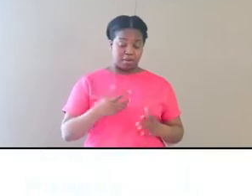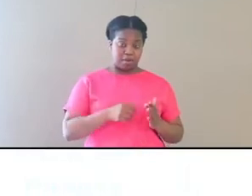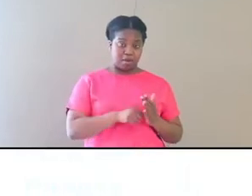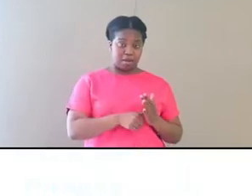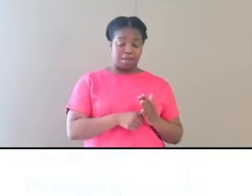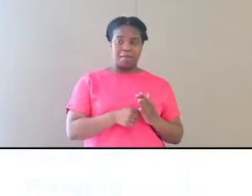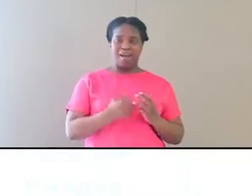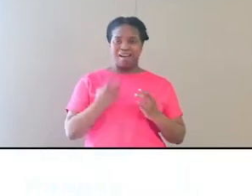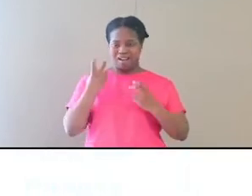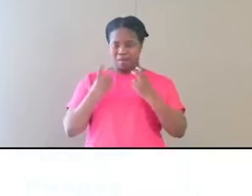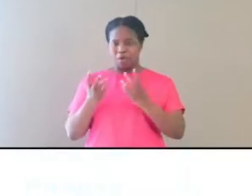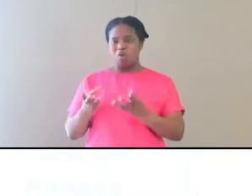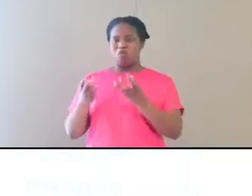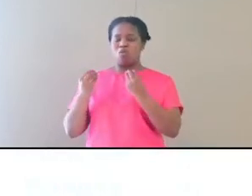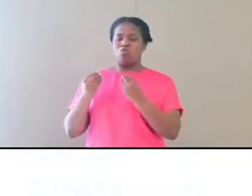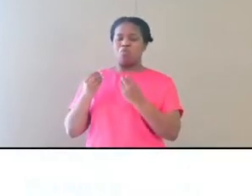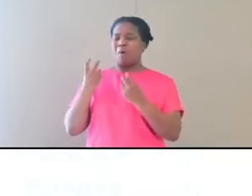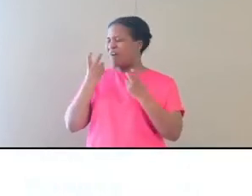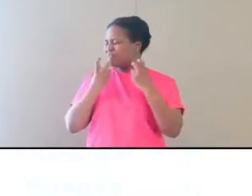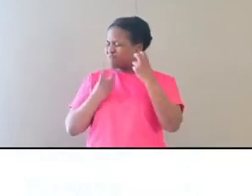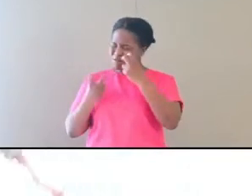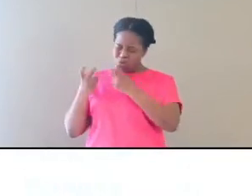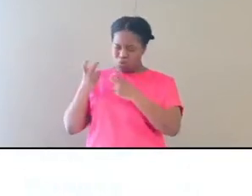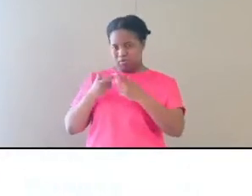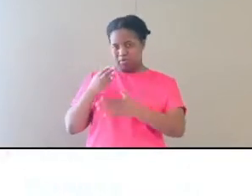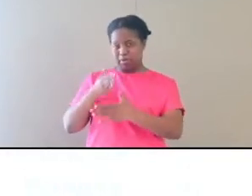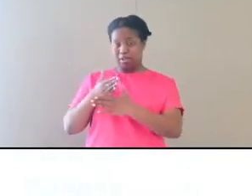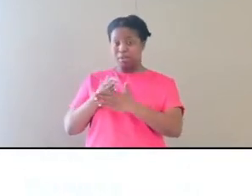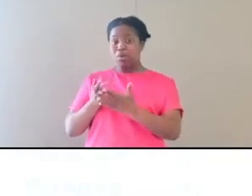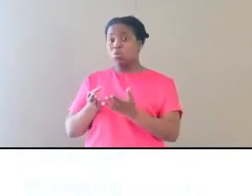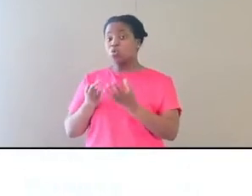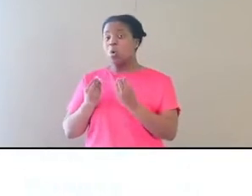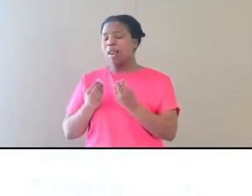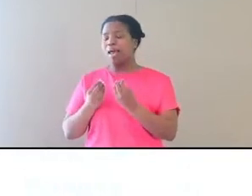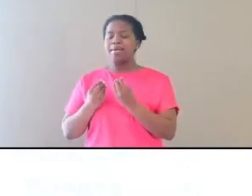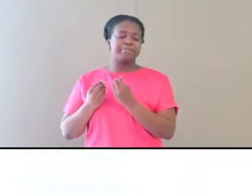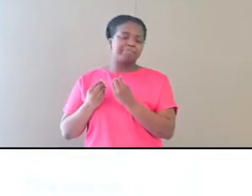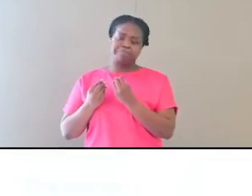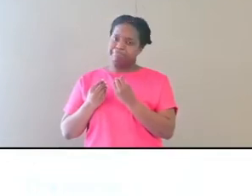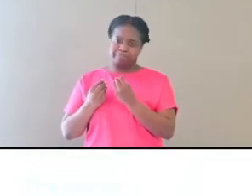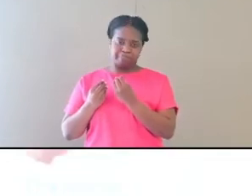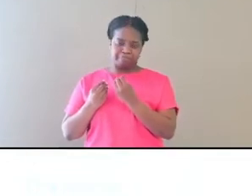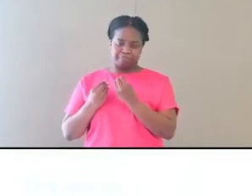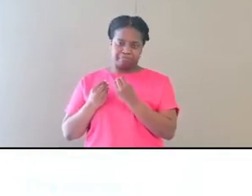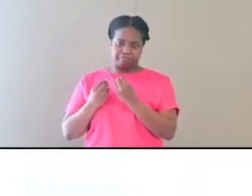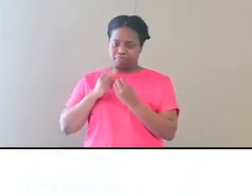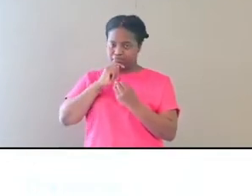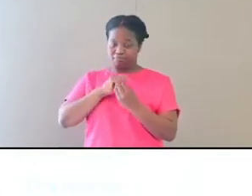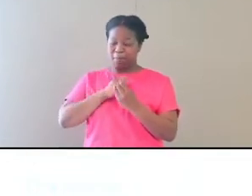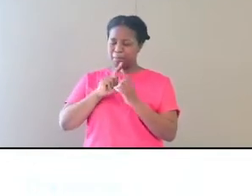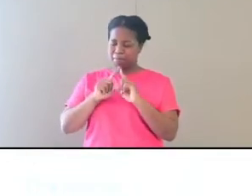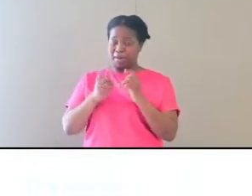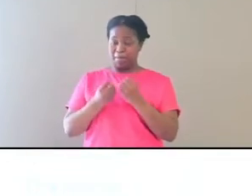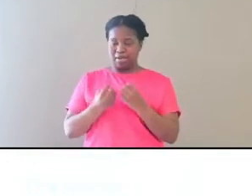to find it. So, yes, there is another side to this picture, which is about the labor market.